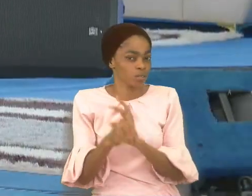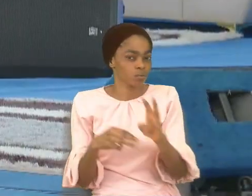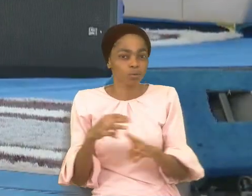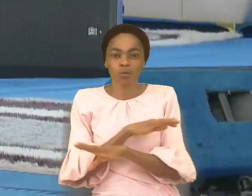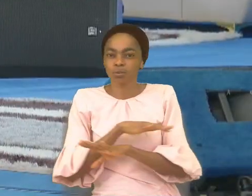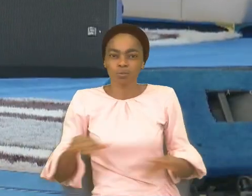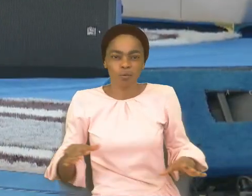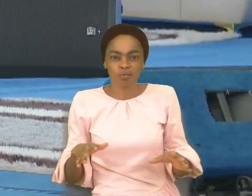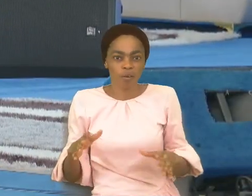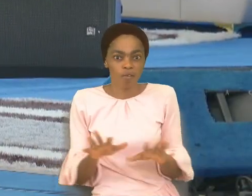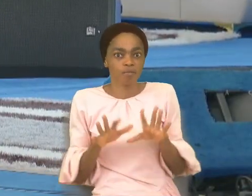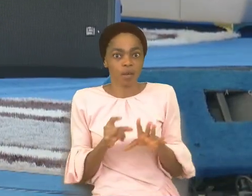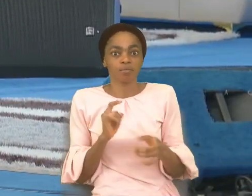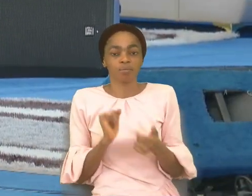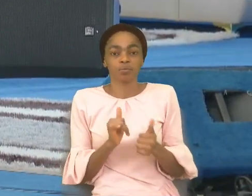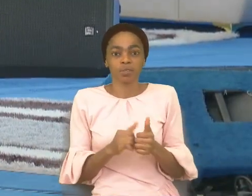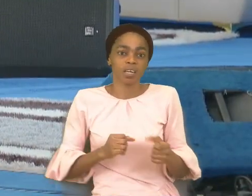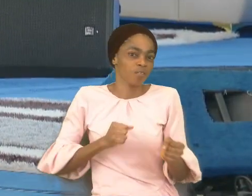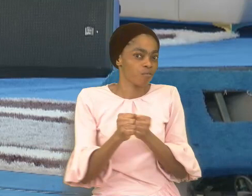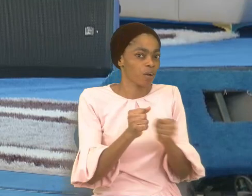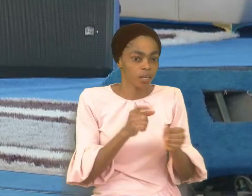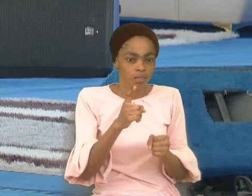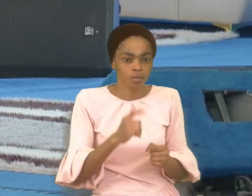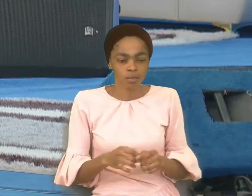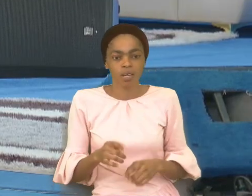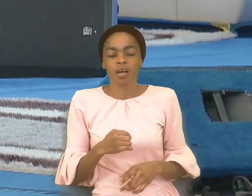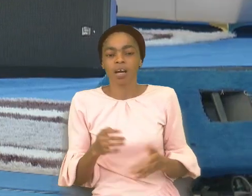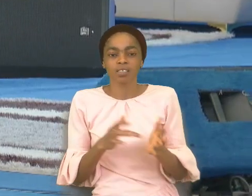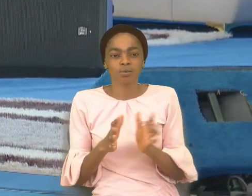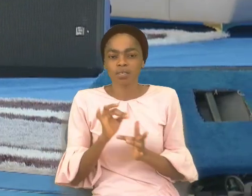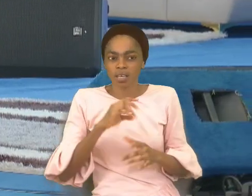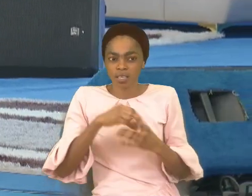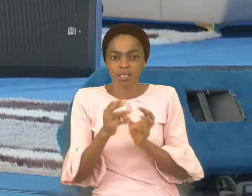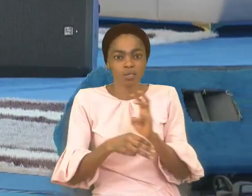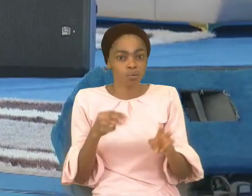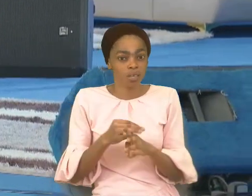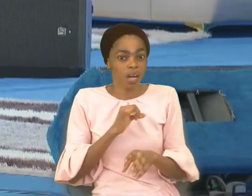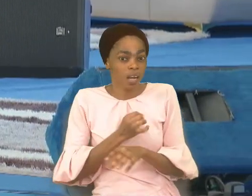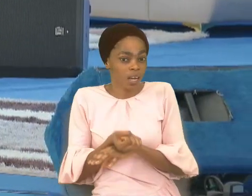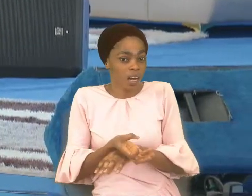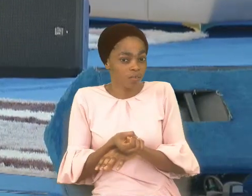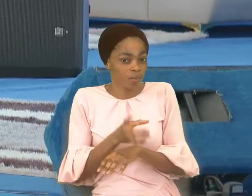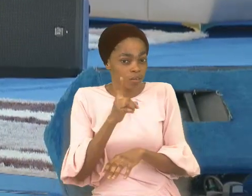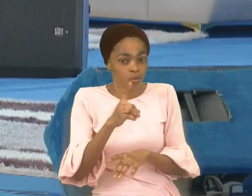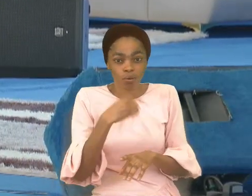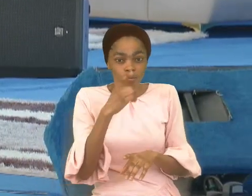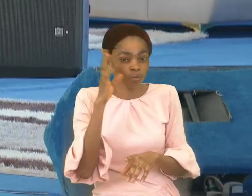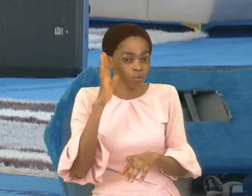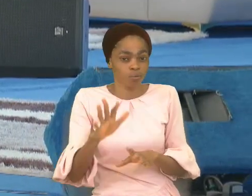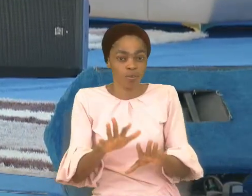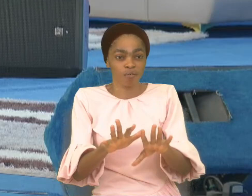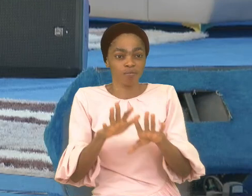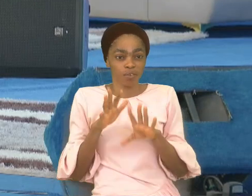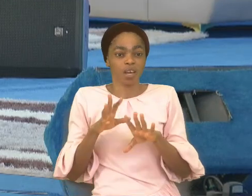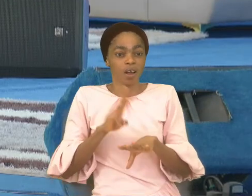you whom ye shall fear. Fear him which after he has killed has